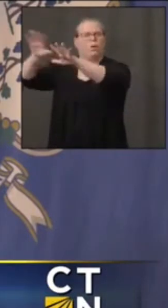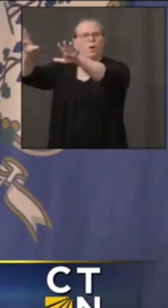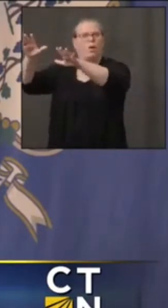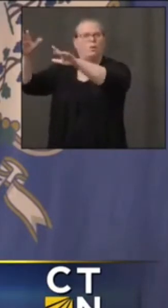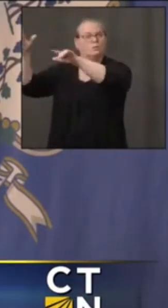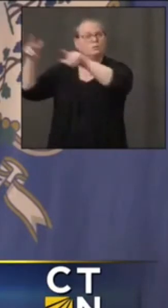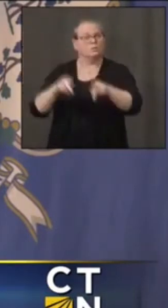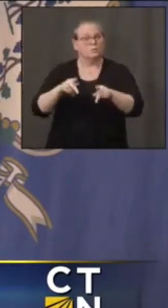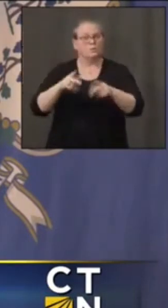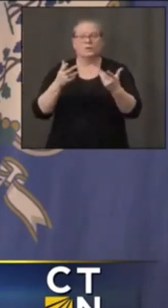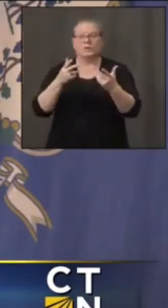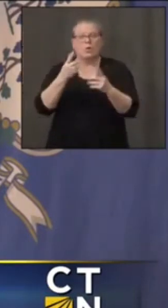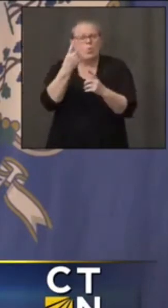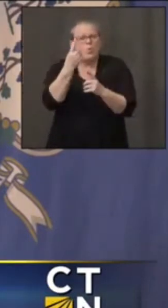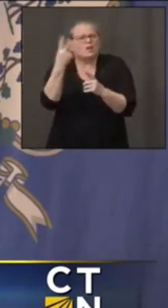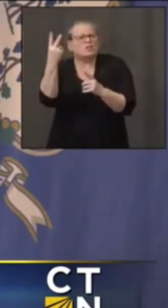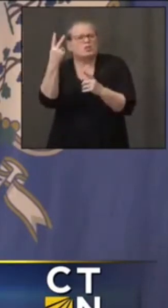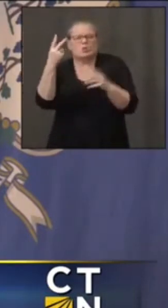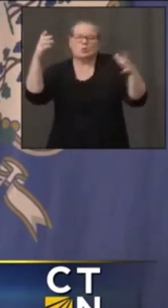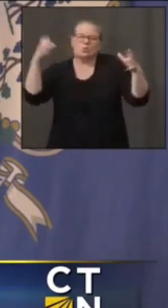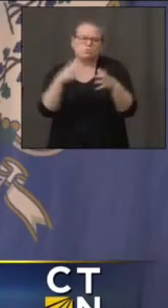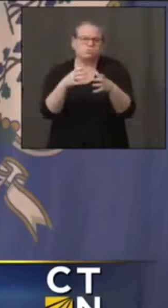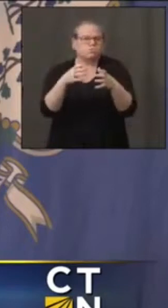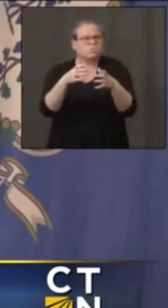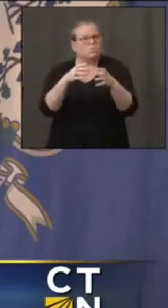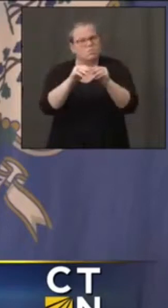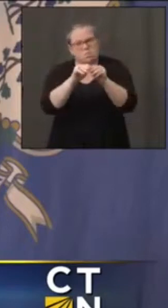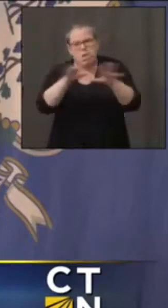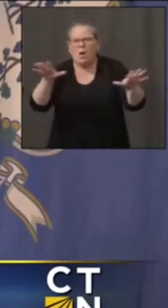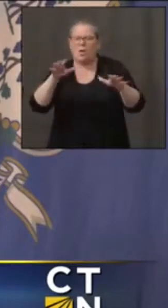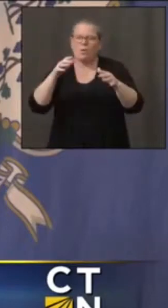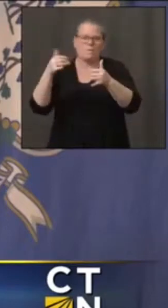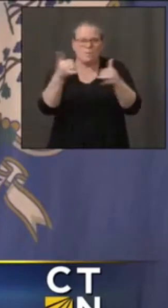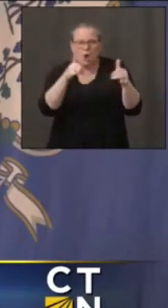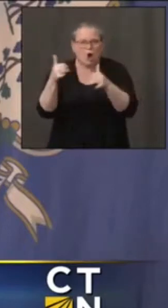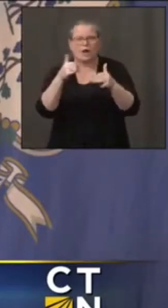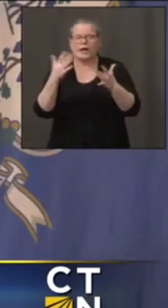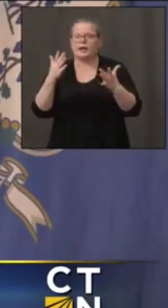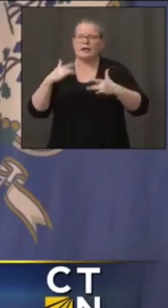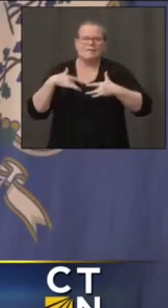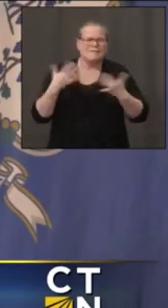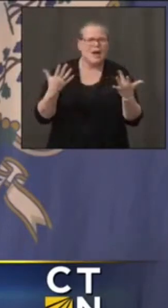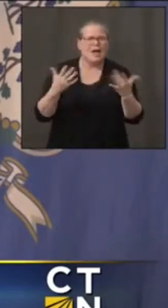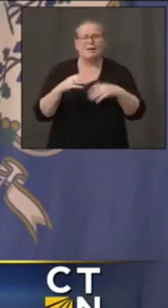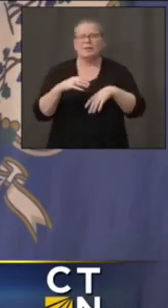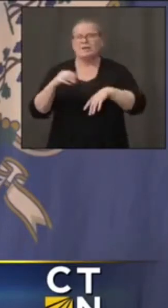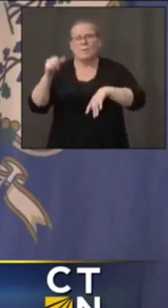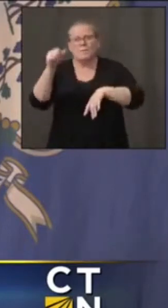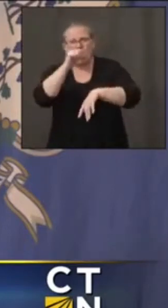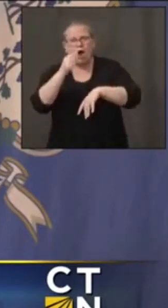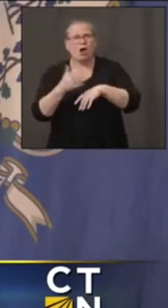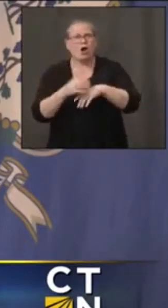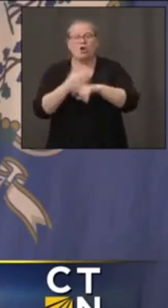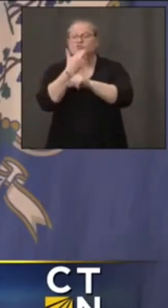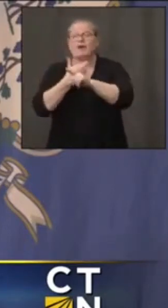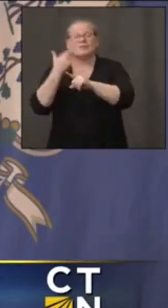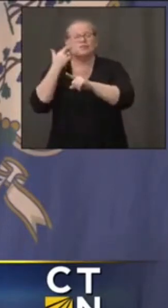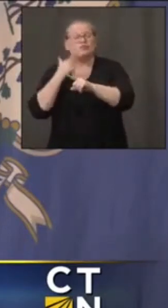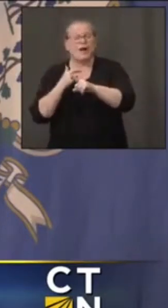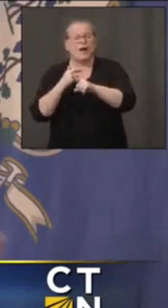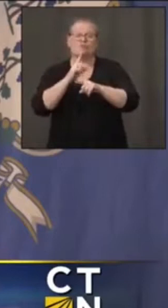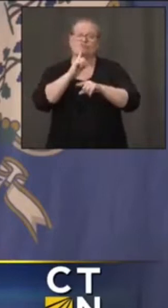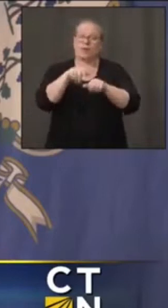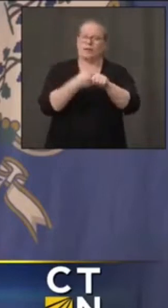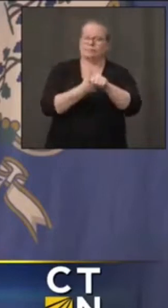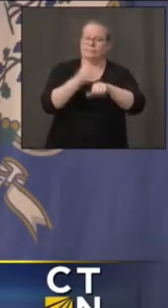some event or party or restaurant turned bar that could really